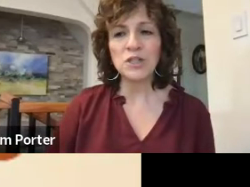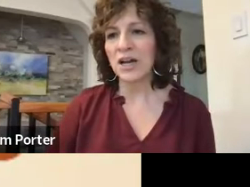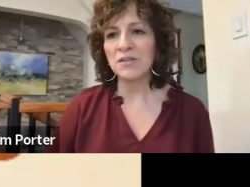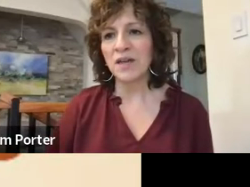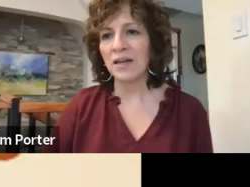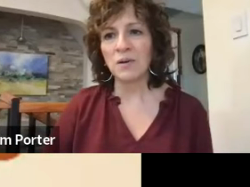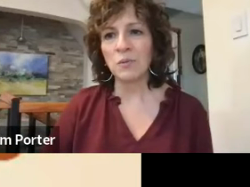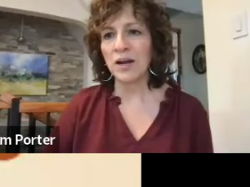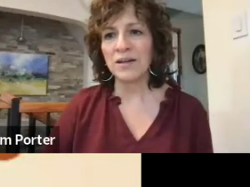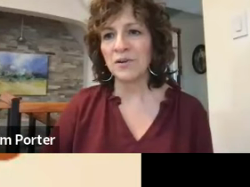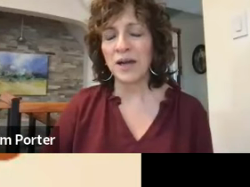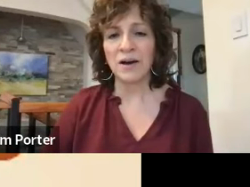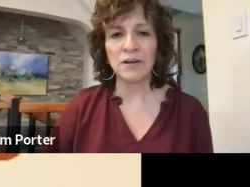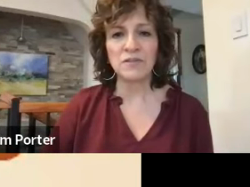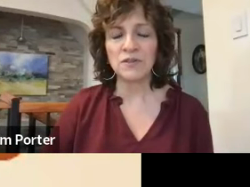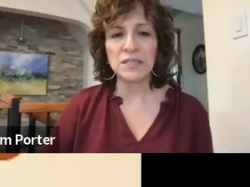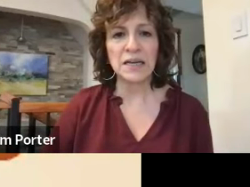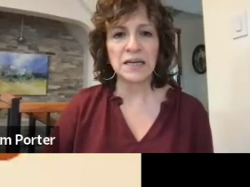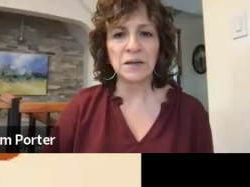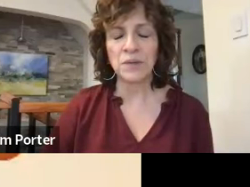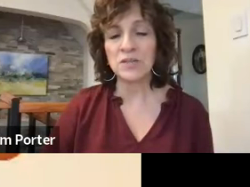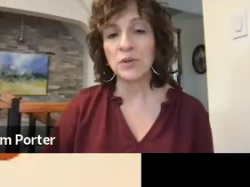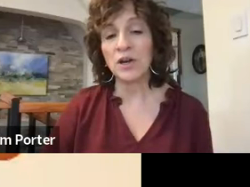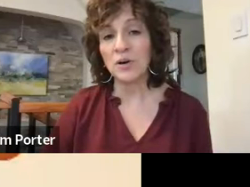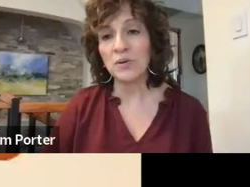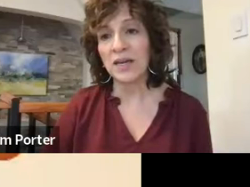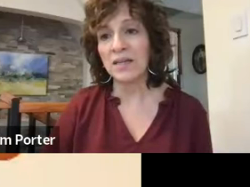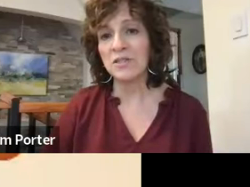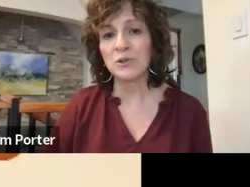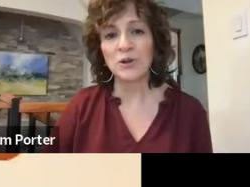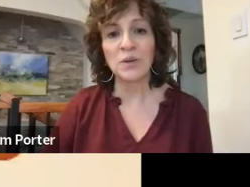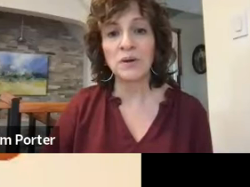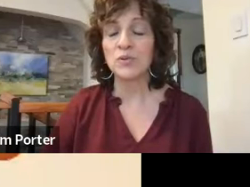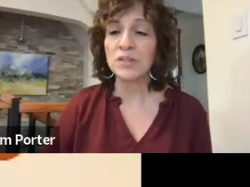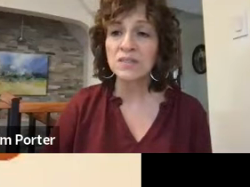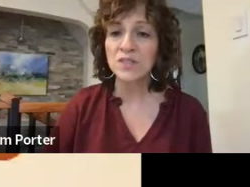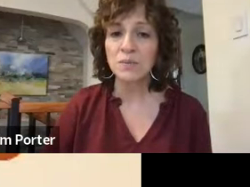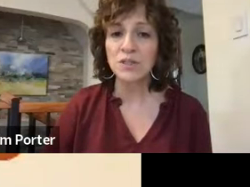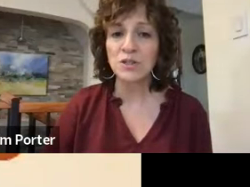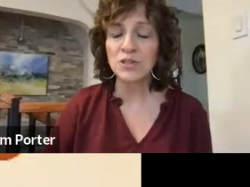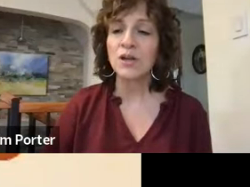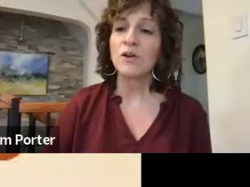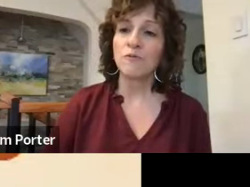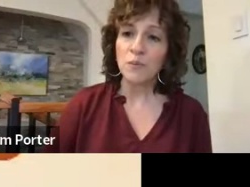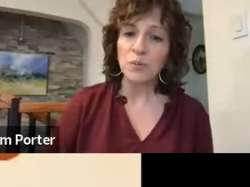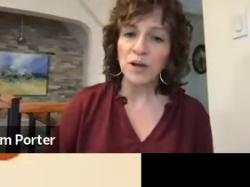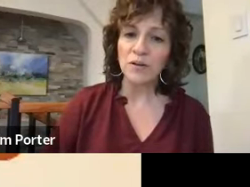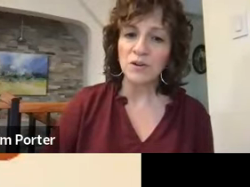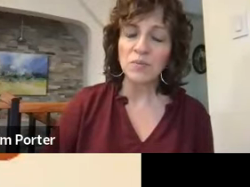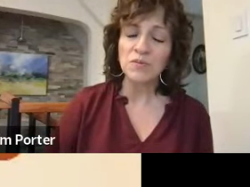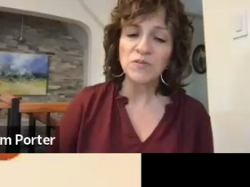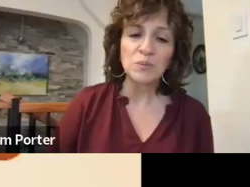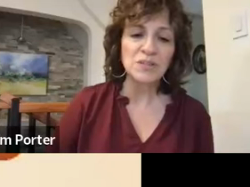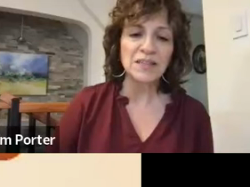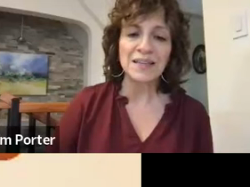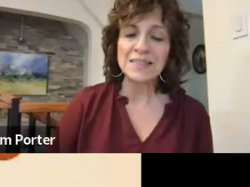I wish I knew then what I know now. It could fill a stadium, because we know that kids who learn about the risks of substance use from their parents